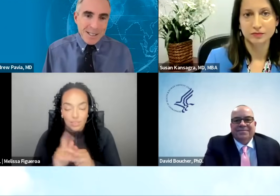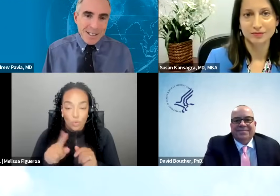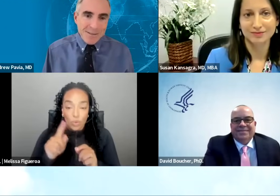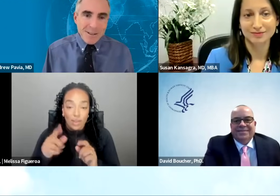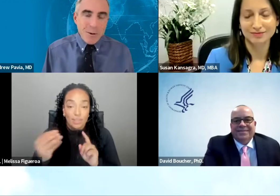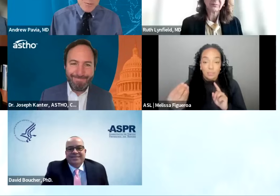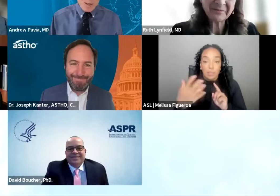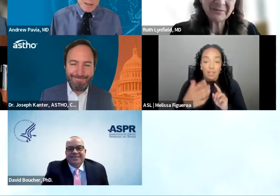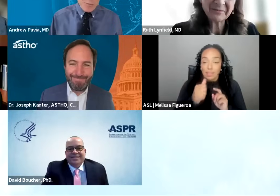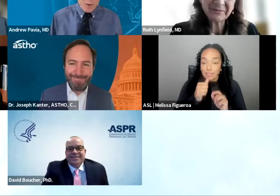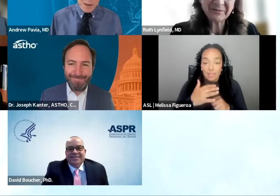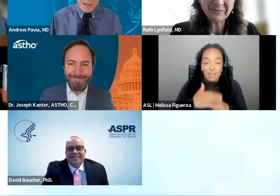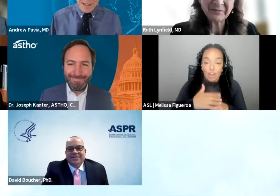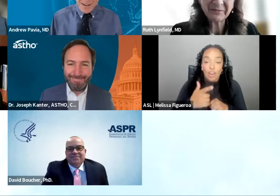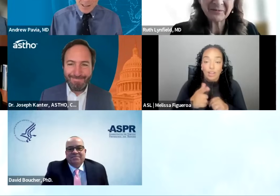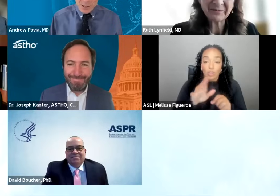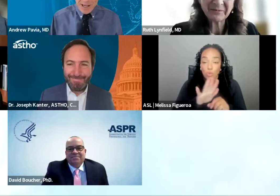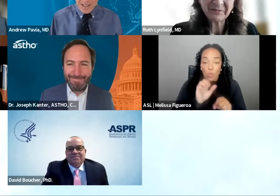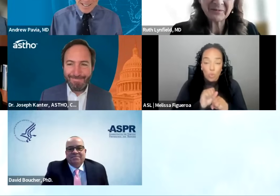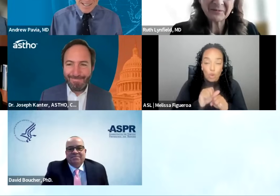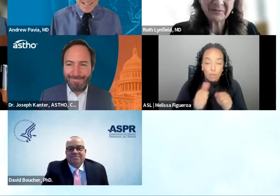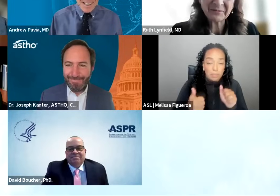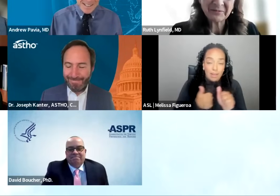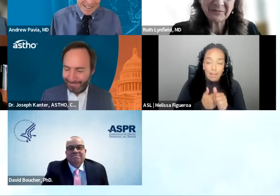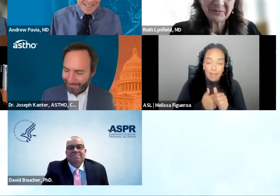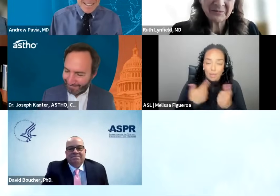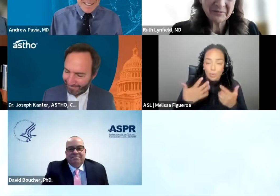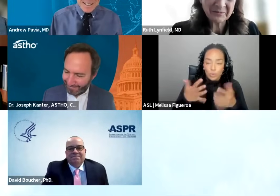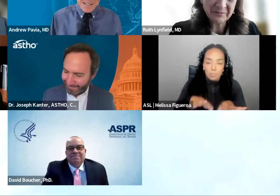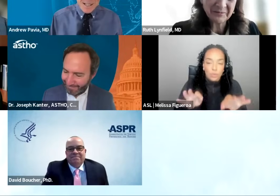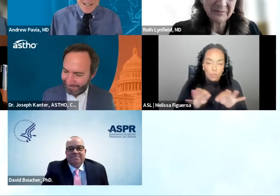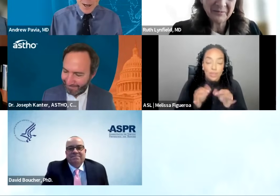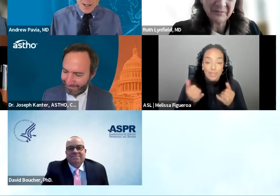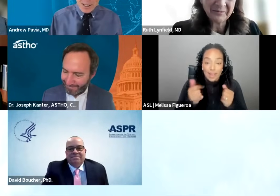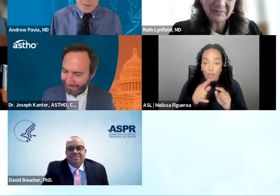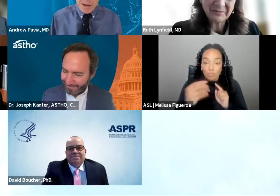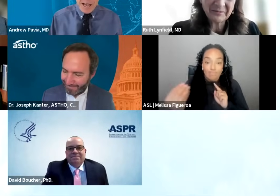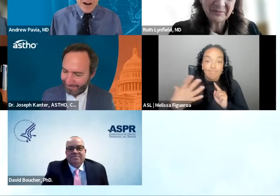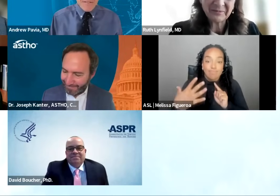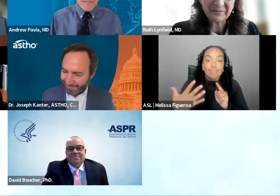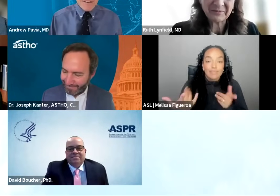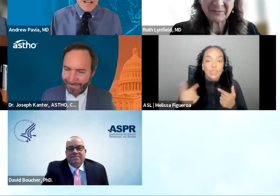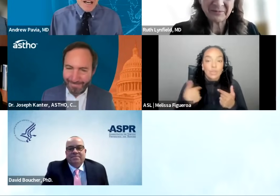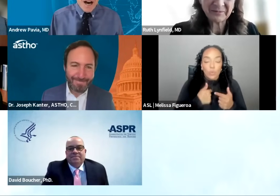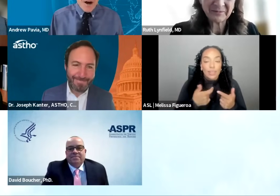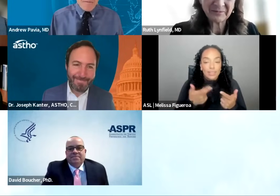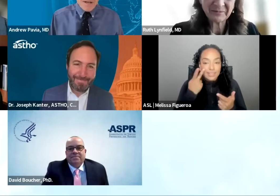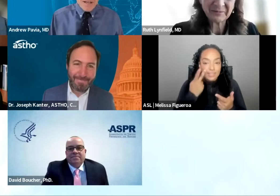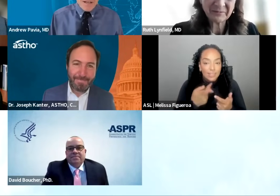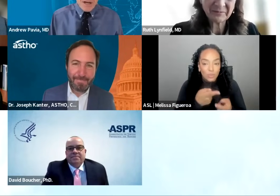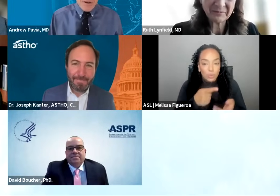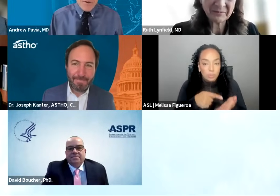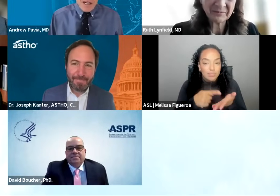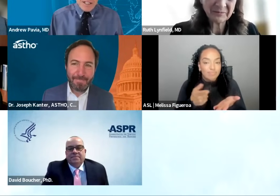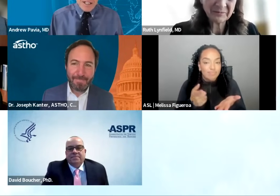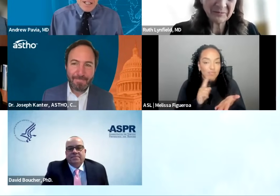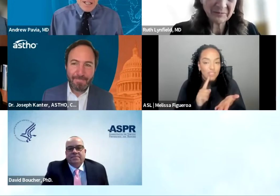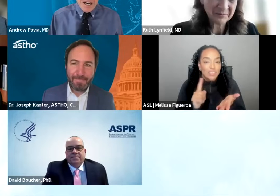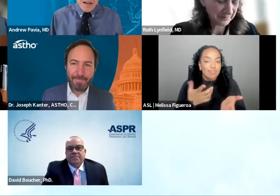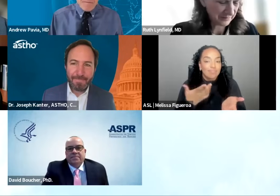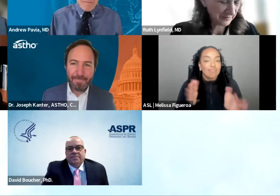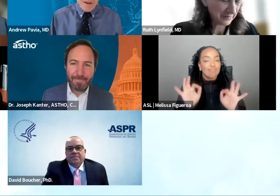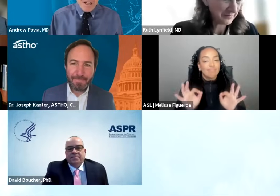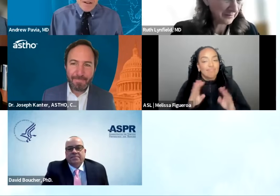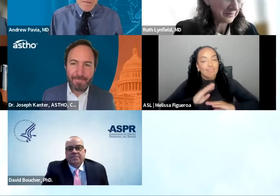on is really important. And now that spotlight's on, it's all this is paying off. My